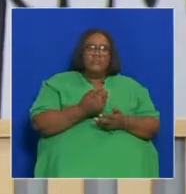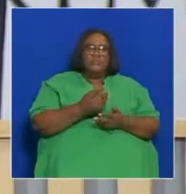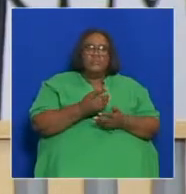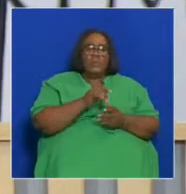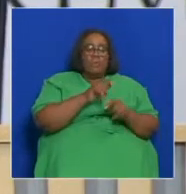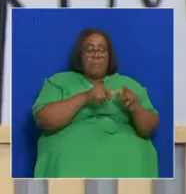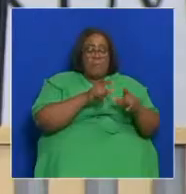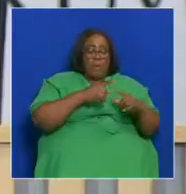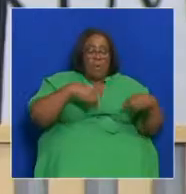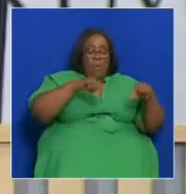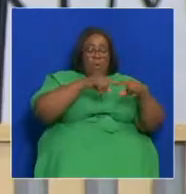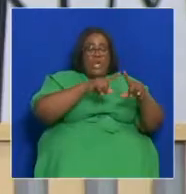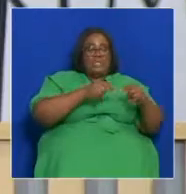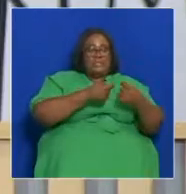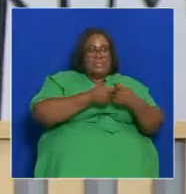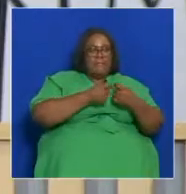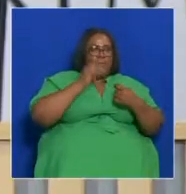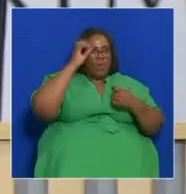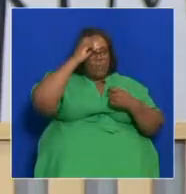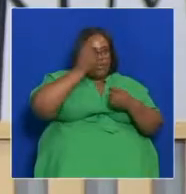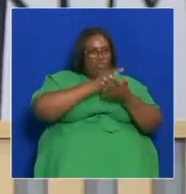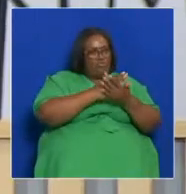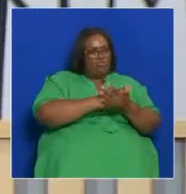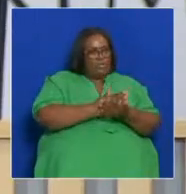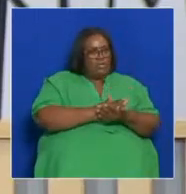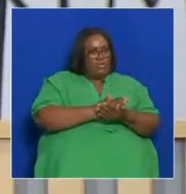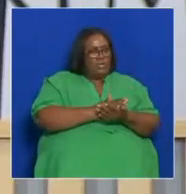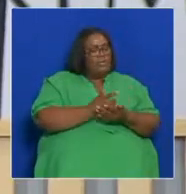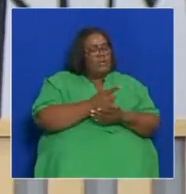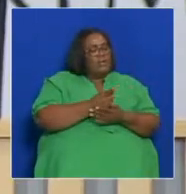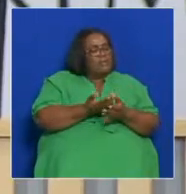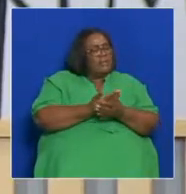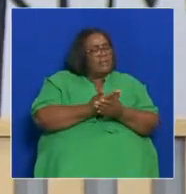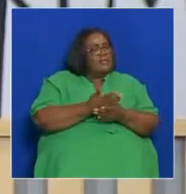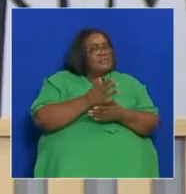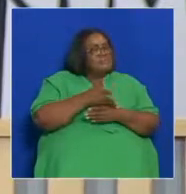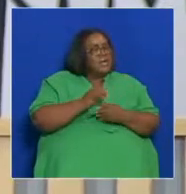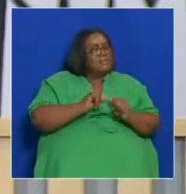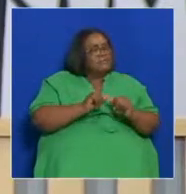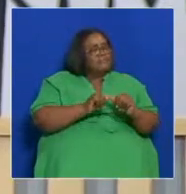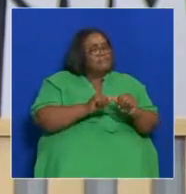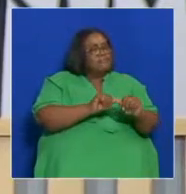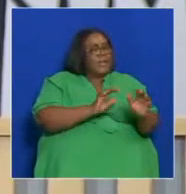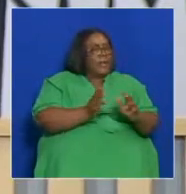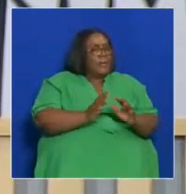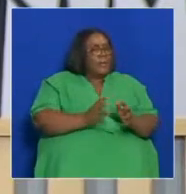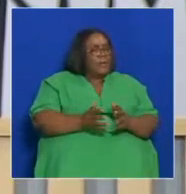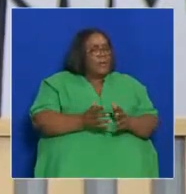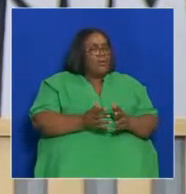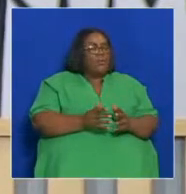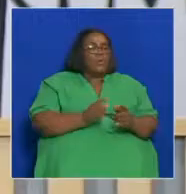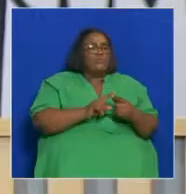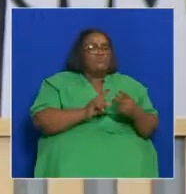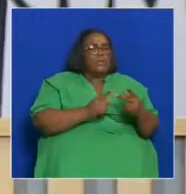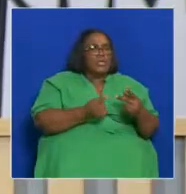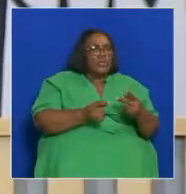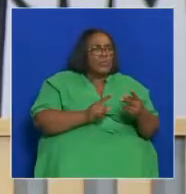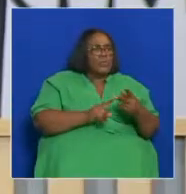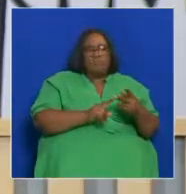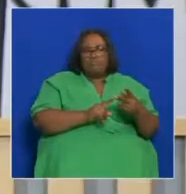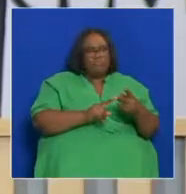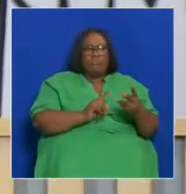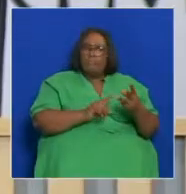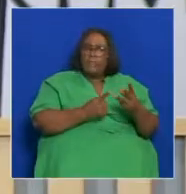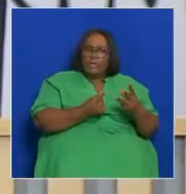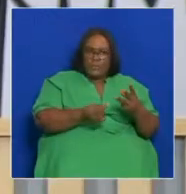team in terms of how the matter should be progressed, what needs to be done, what not needs to be done. And the